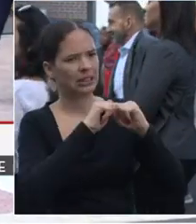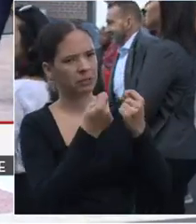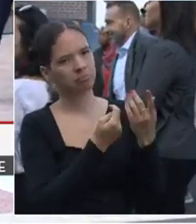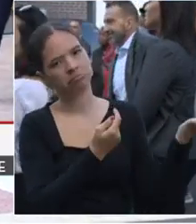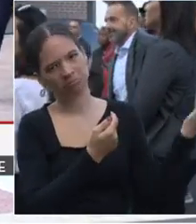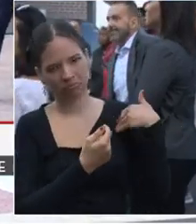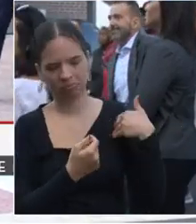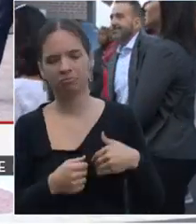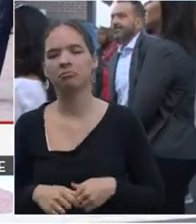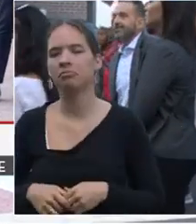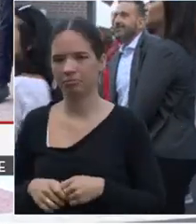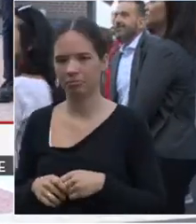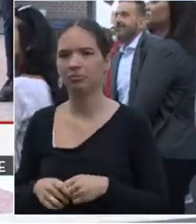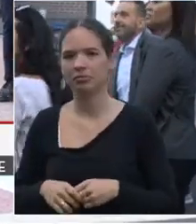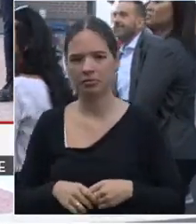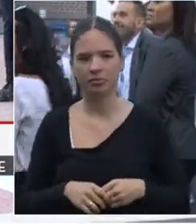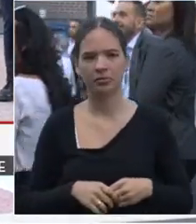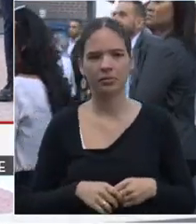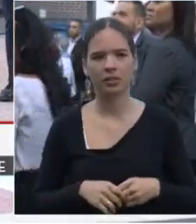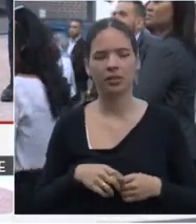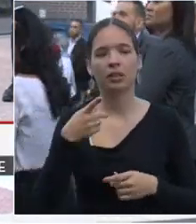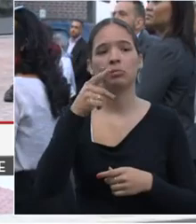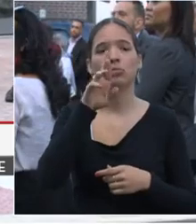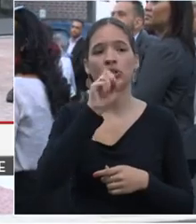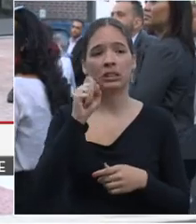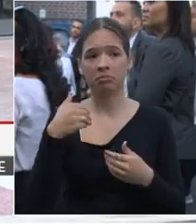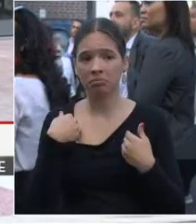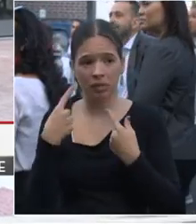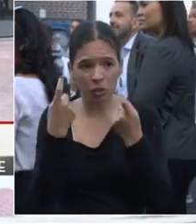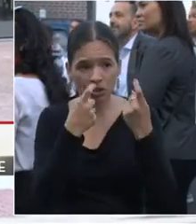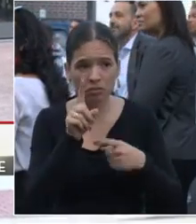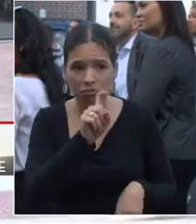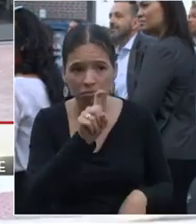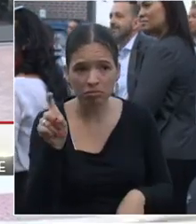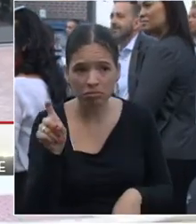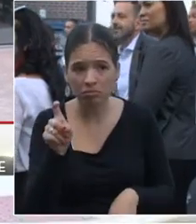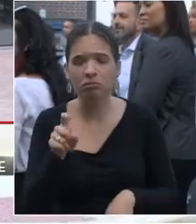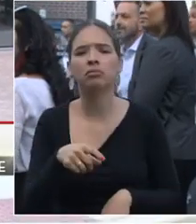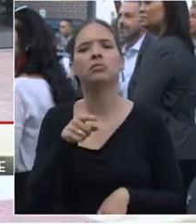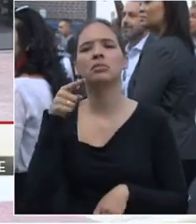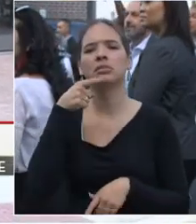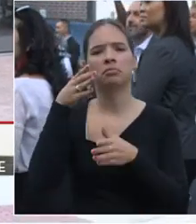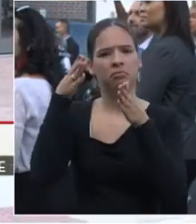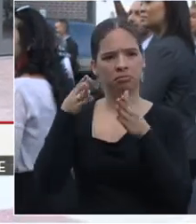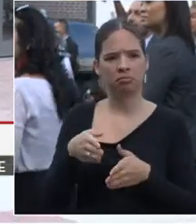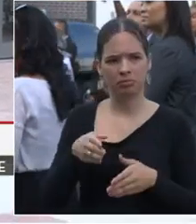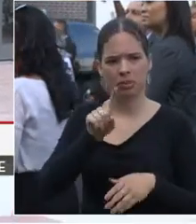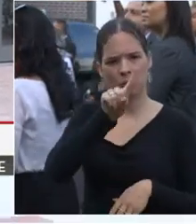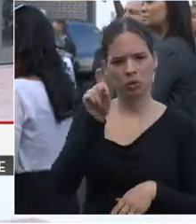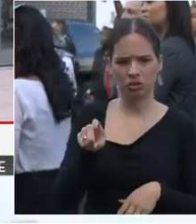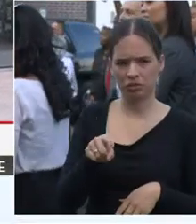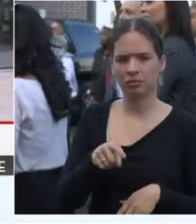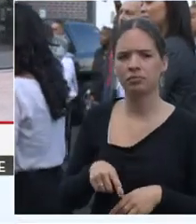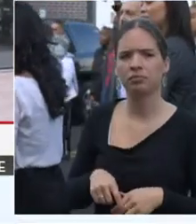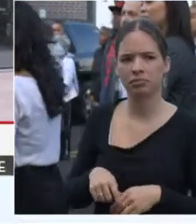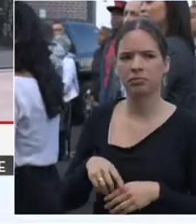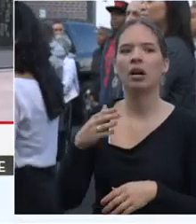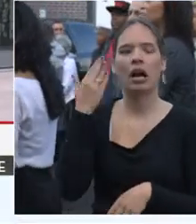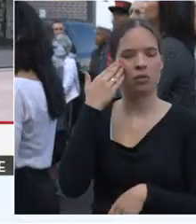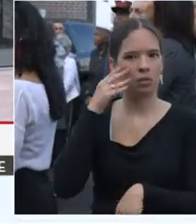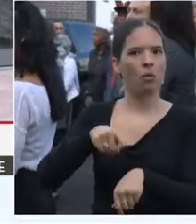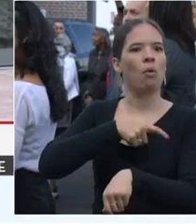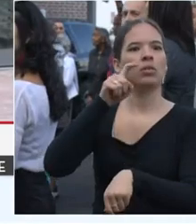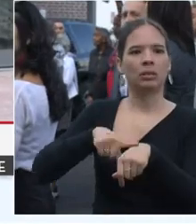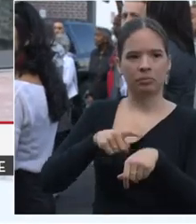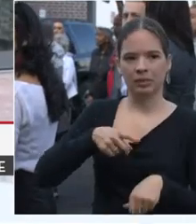Any press questions? Press questions? Yes, Martin. Hey, Mayor. So obviously we know it's a very long history here at Skyline. It took a long